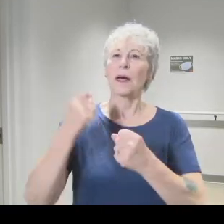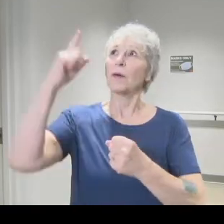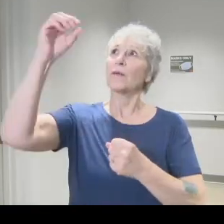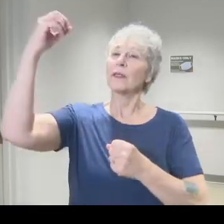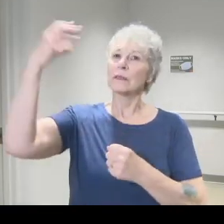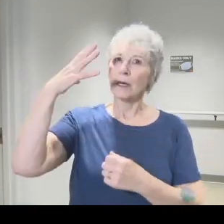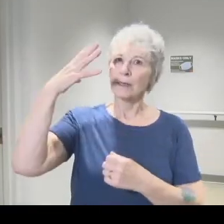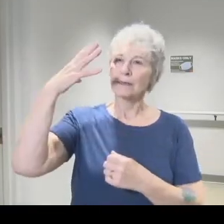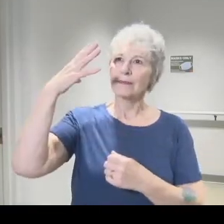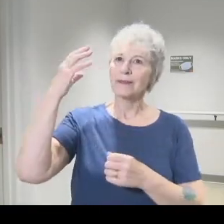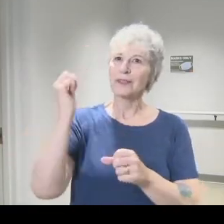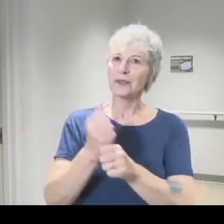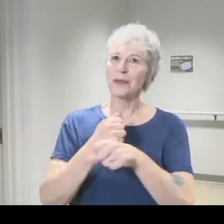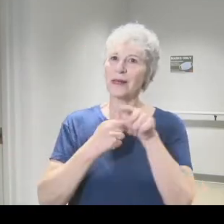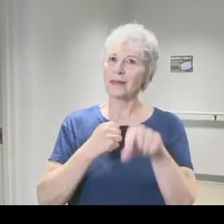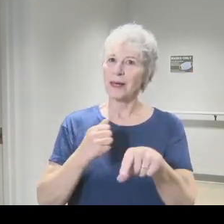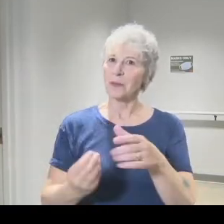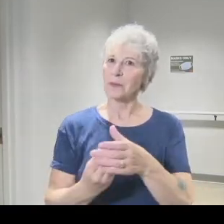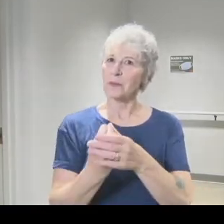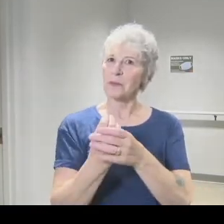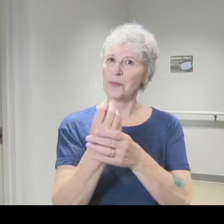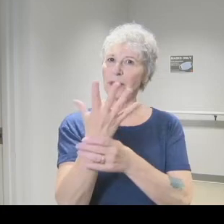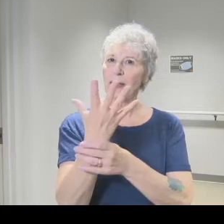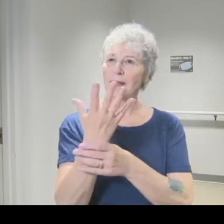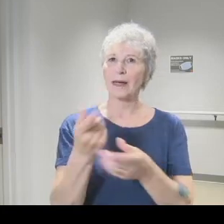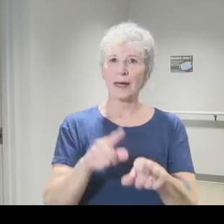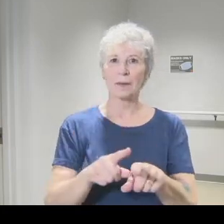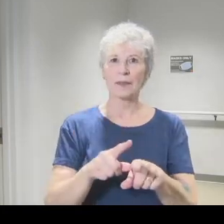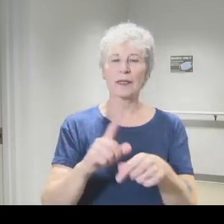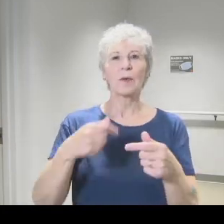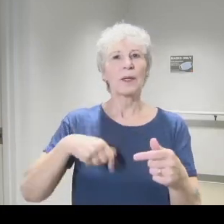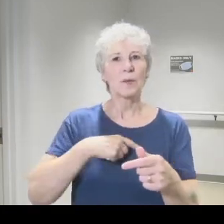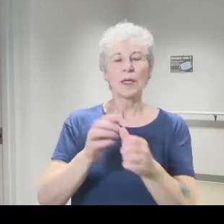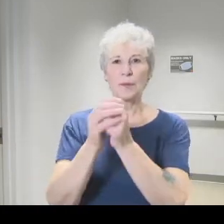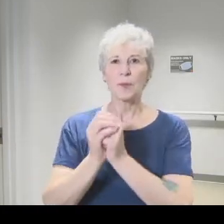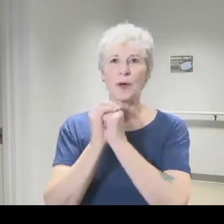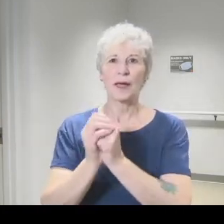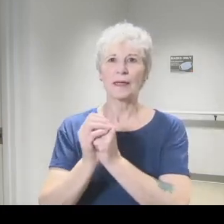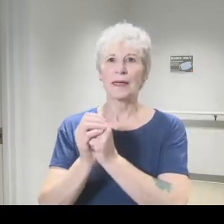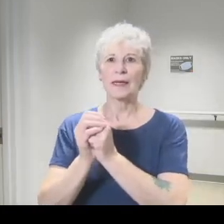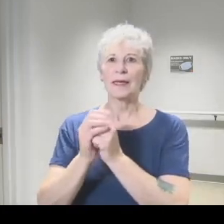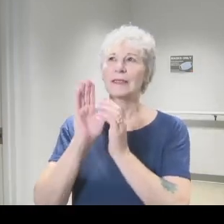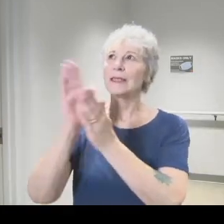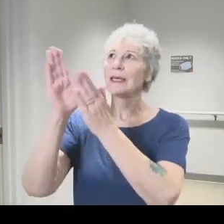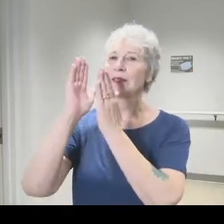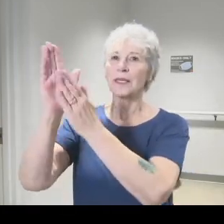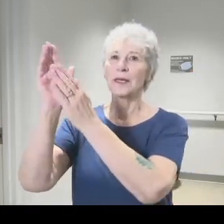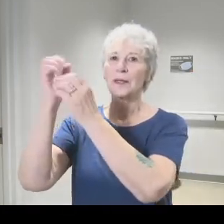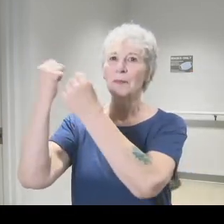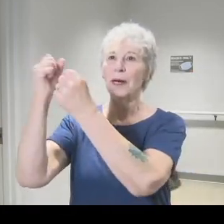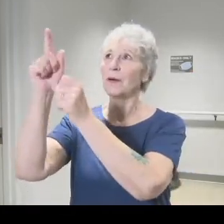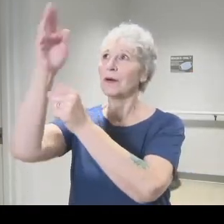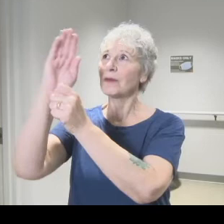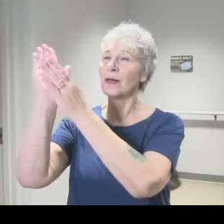sunlight to make that grow. And when we pray, it takes the aims the power of God onto who